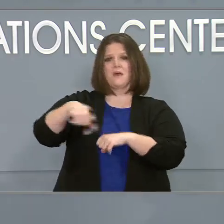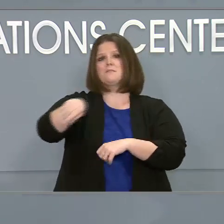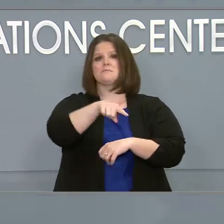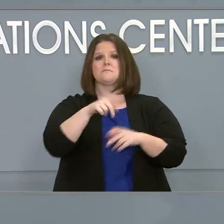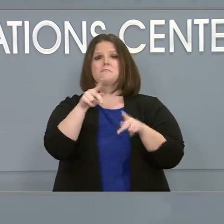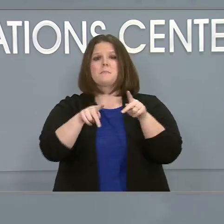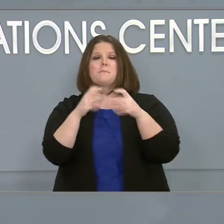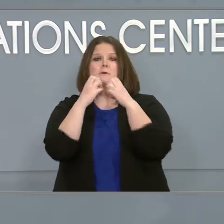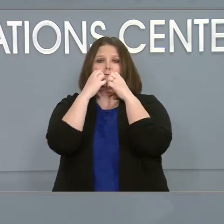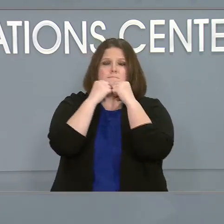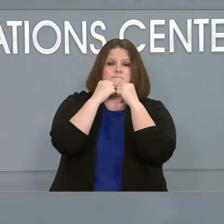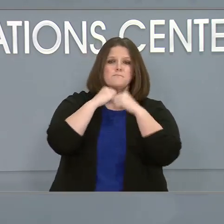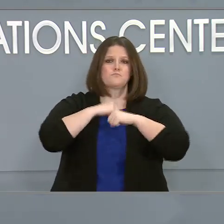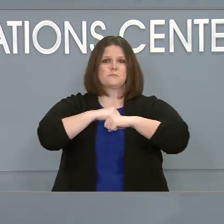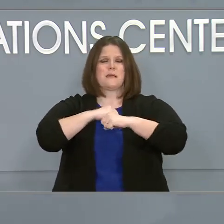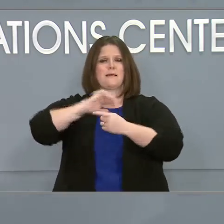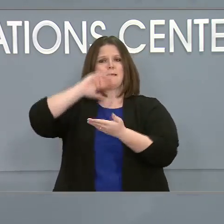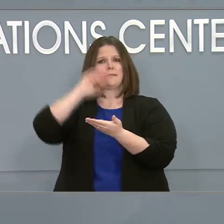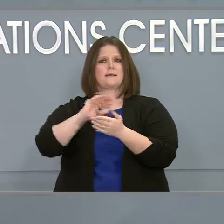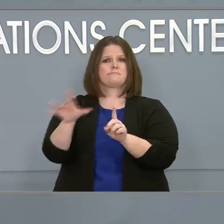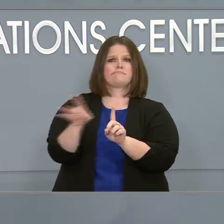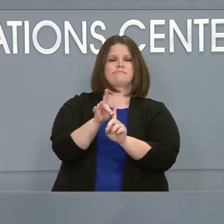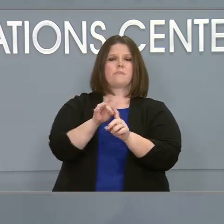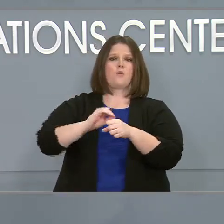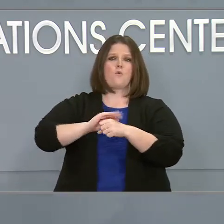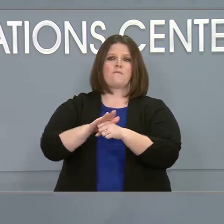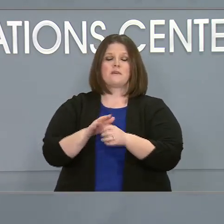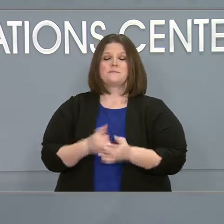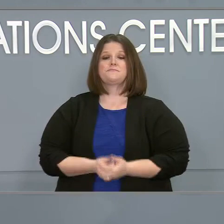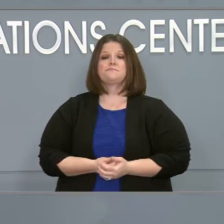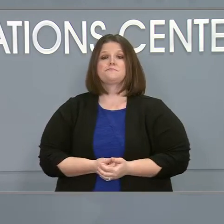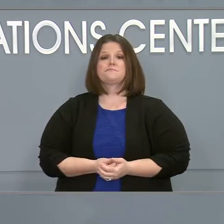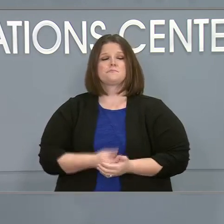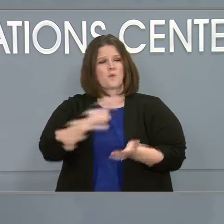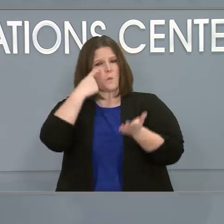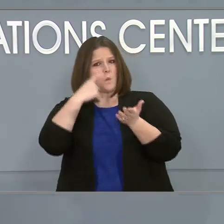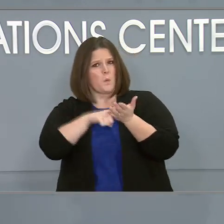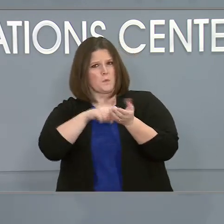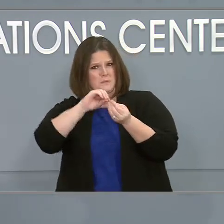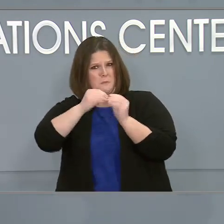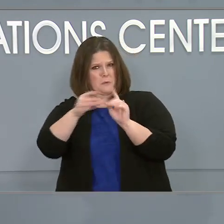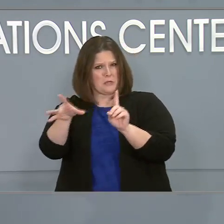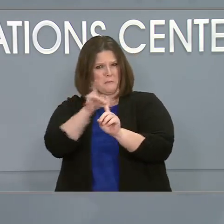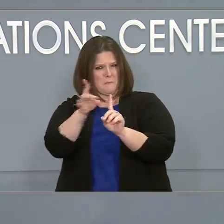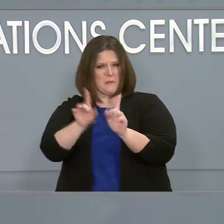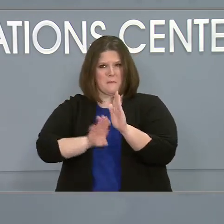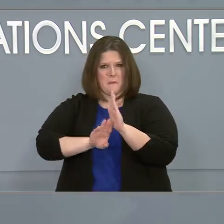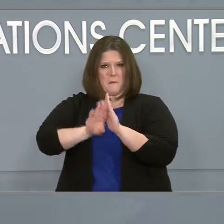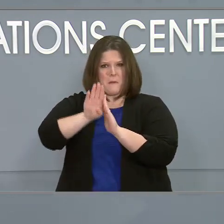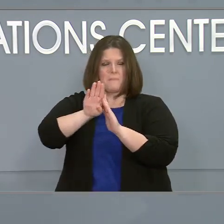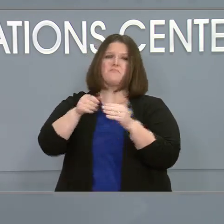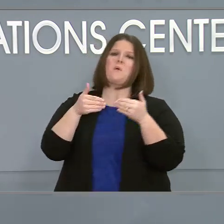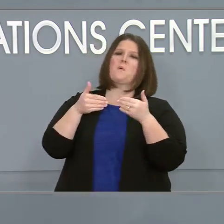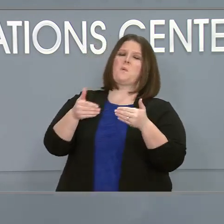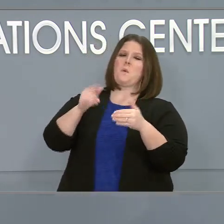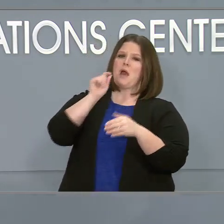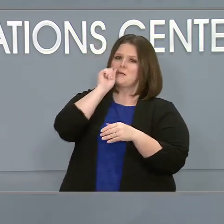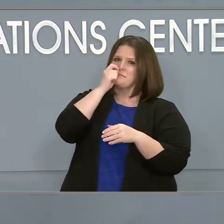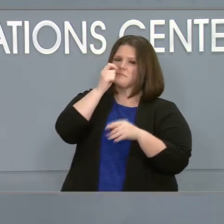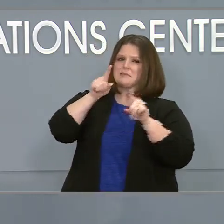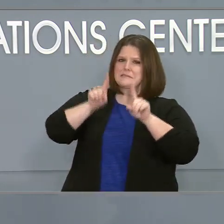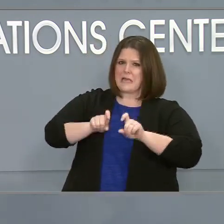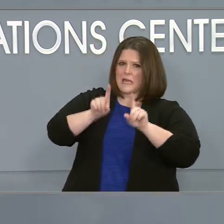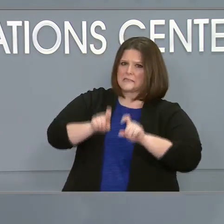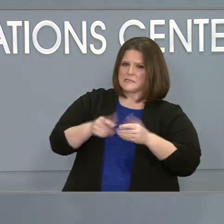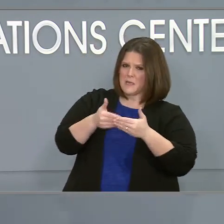worse. With cases rising, it's also a good idea to get tested before you gather and wear a mask when you're inside a